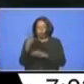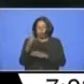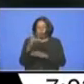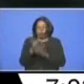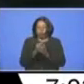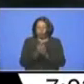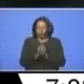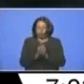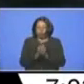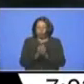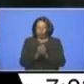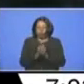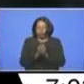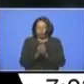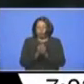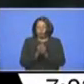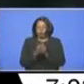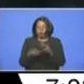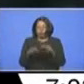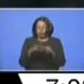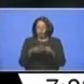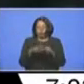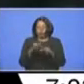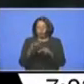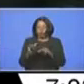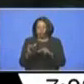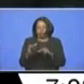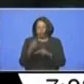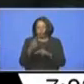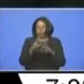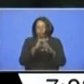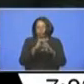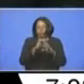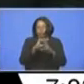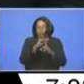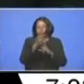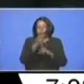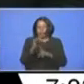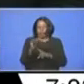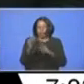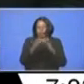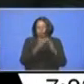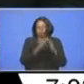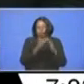reconstruction, increasing the resilience of the societies, of the communities, and